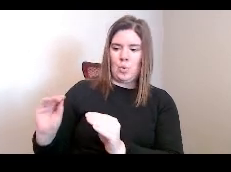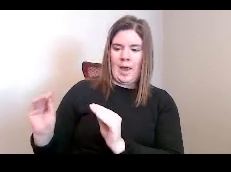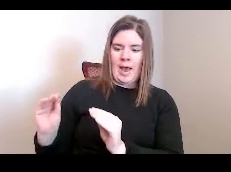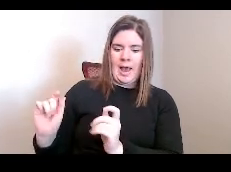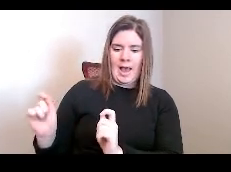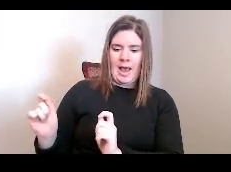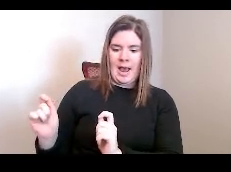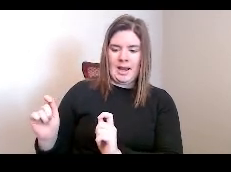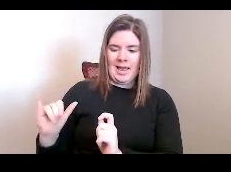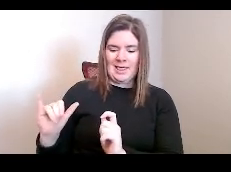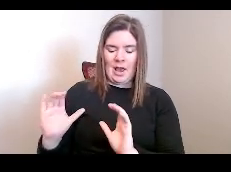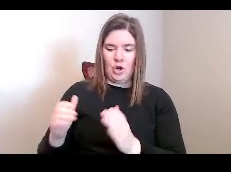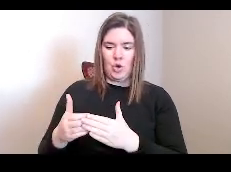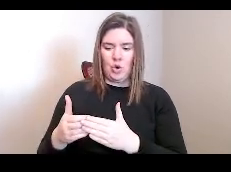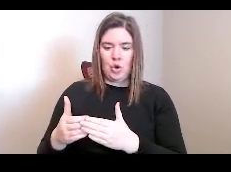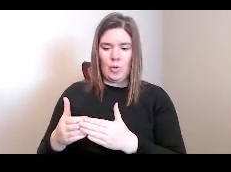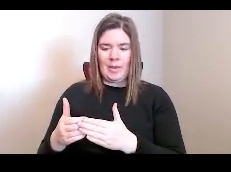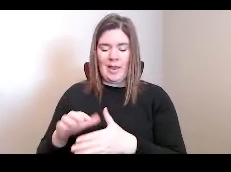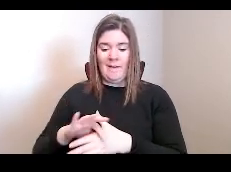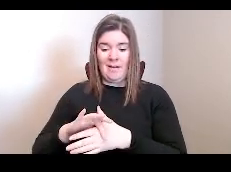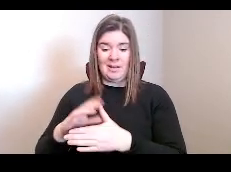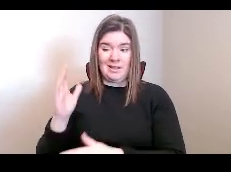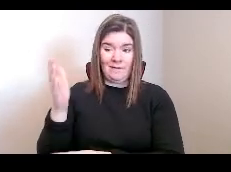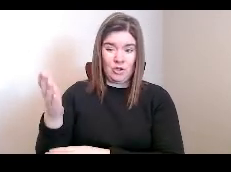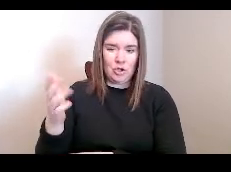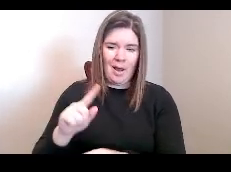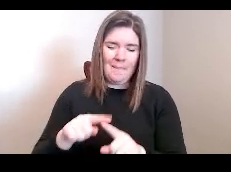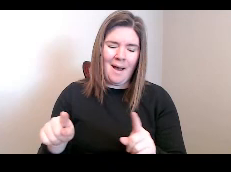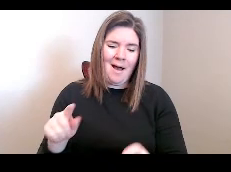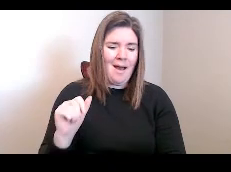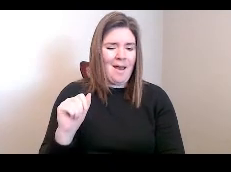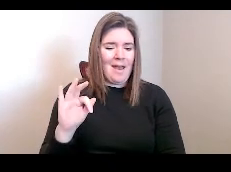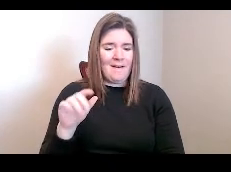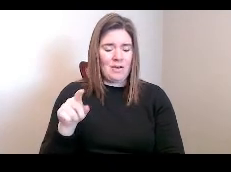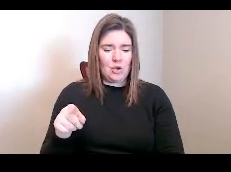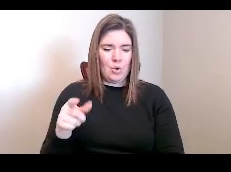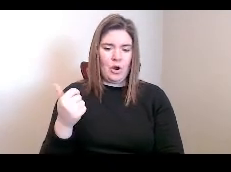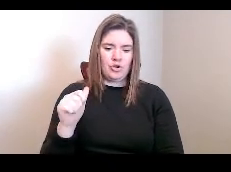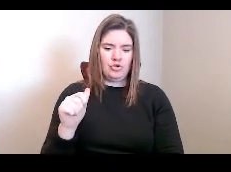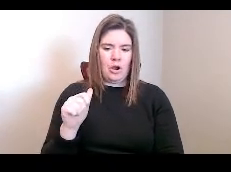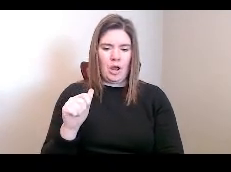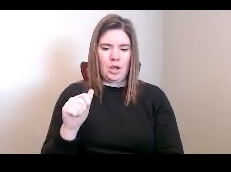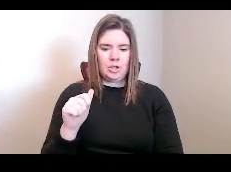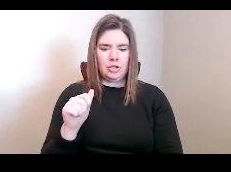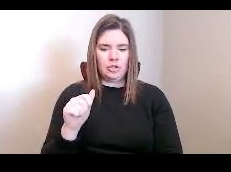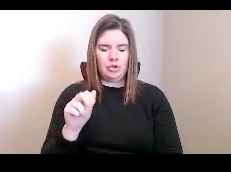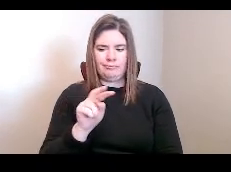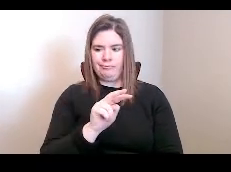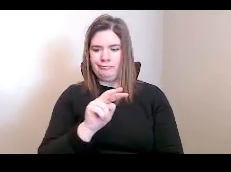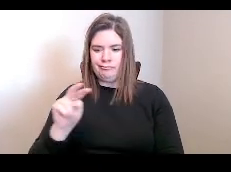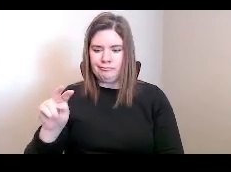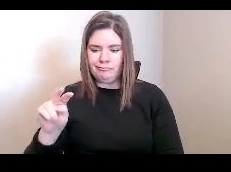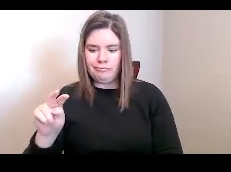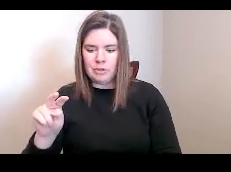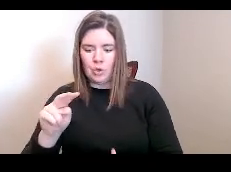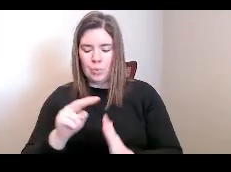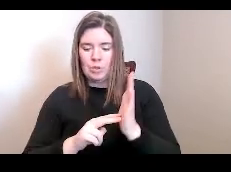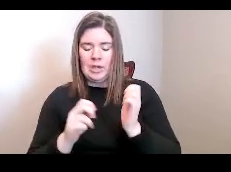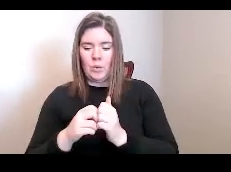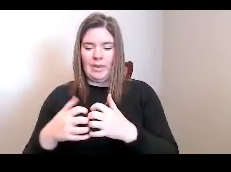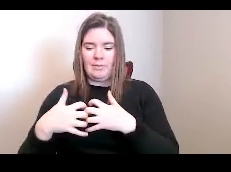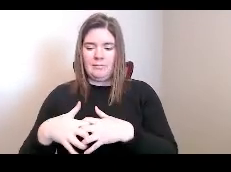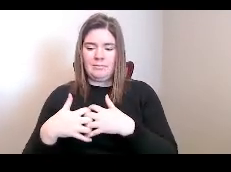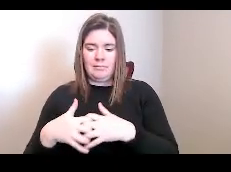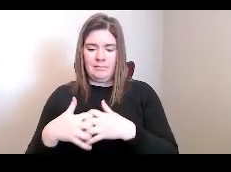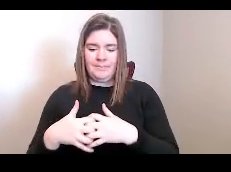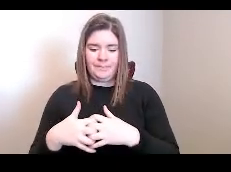of content in the future. But I will say that if you are navigating that presentation with a screen reader as a creator, it